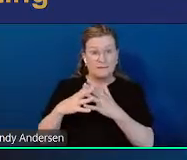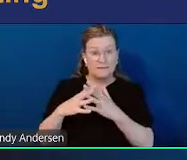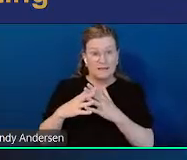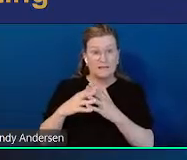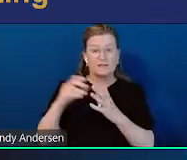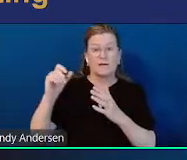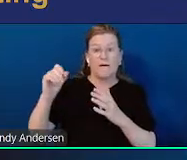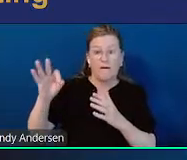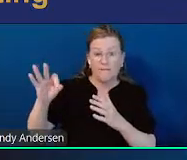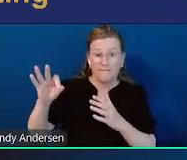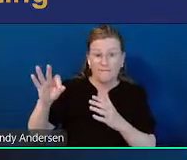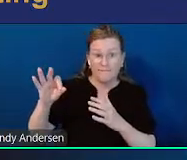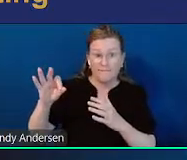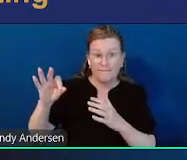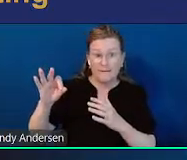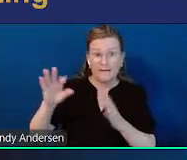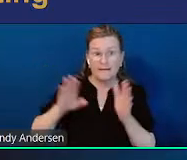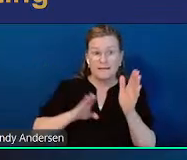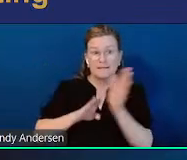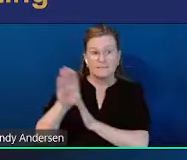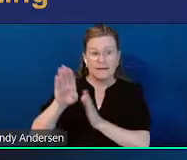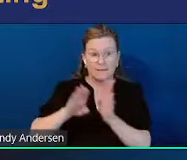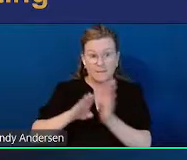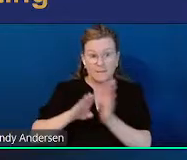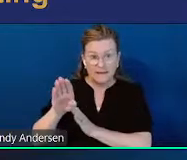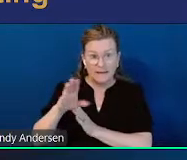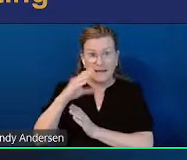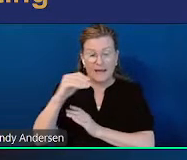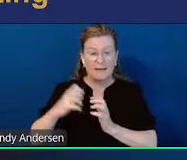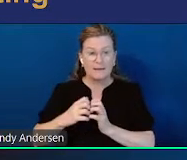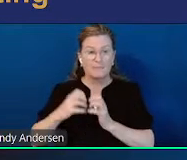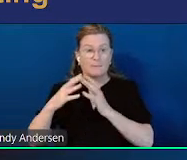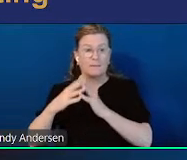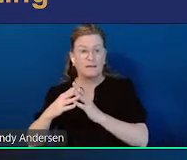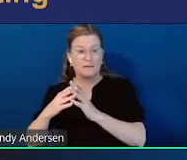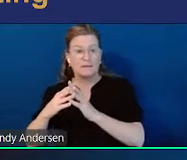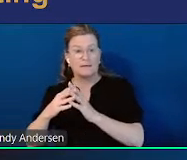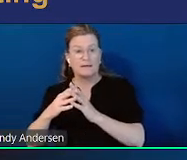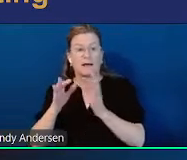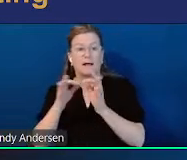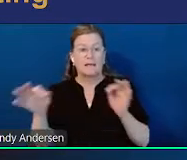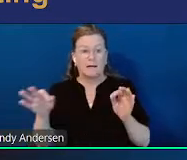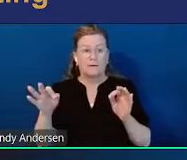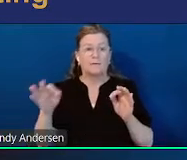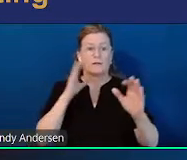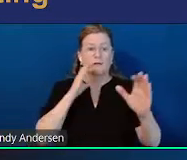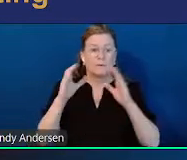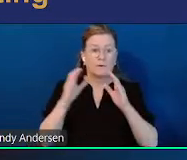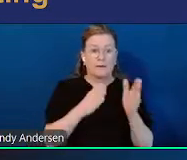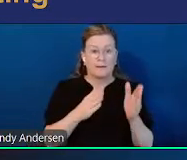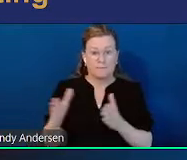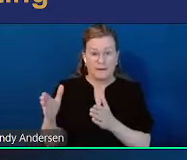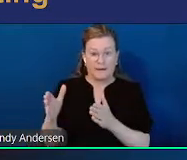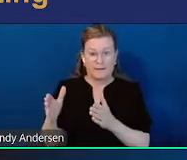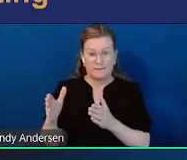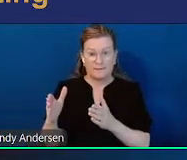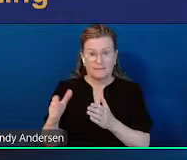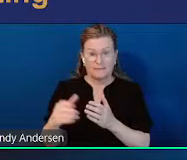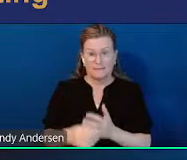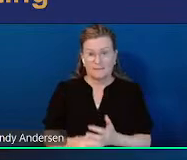implementation of developing and implementing a language and communication plan.